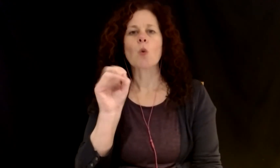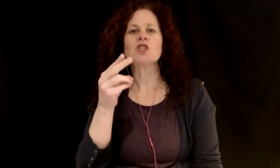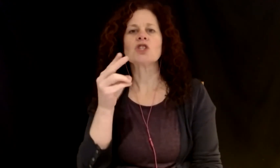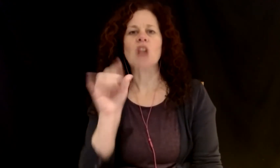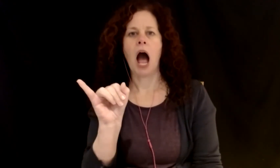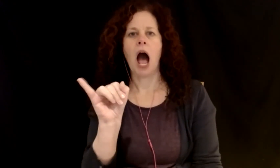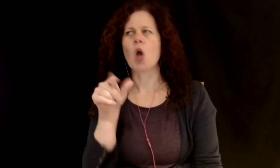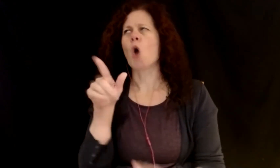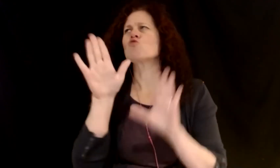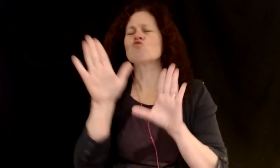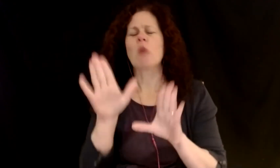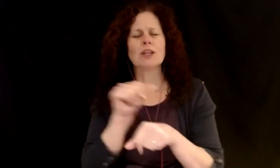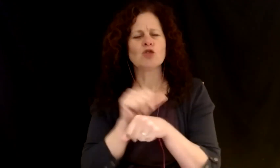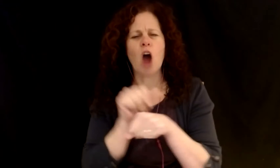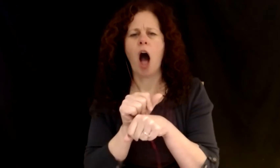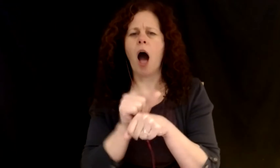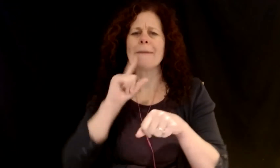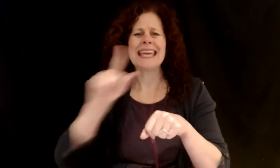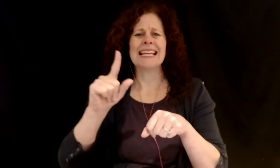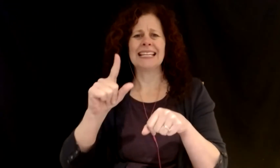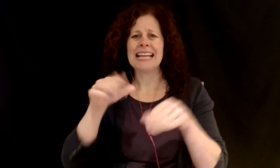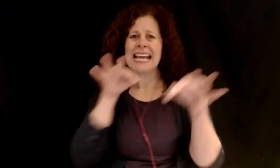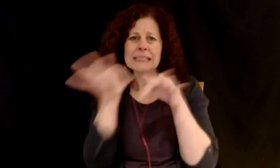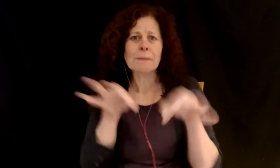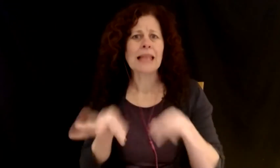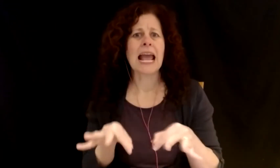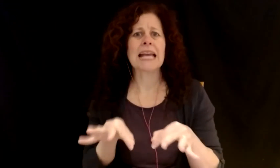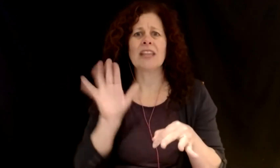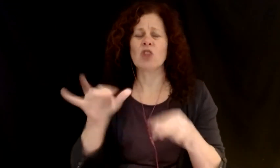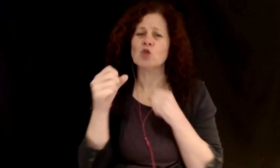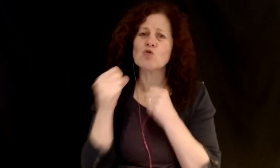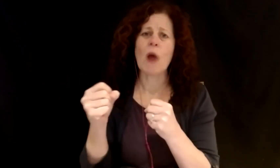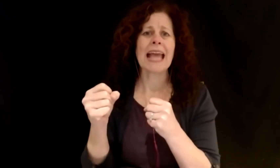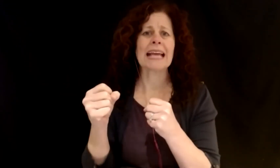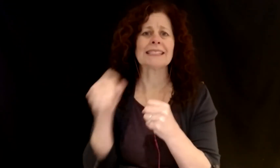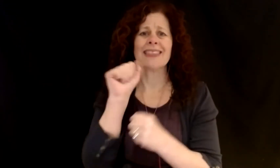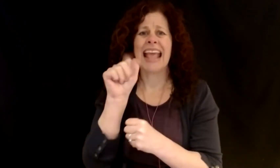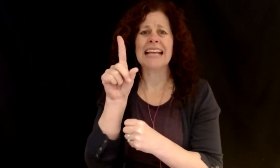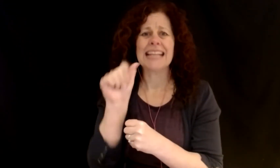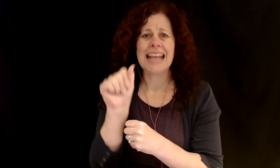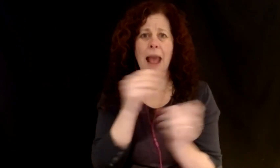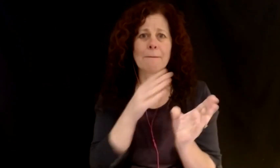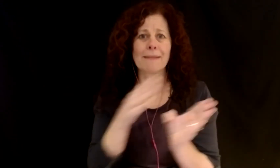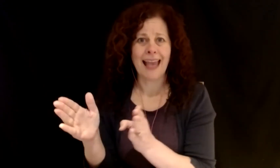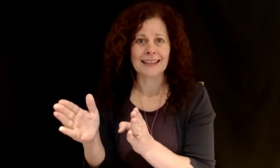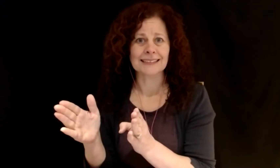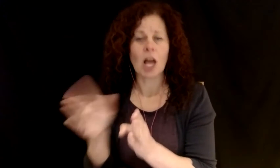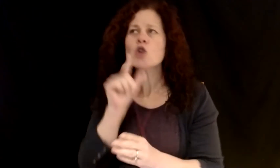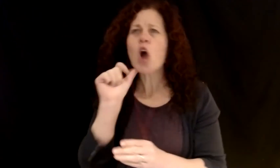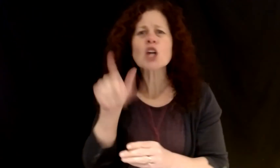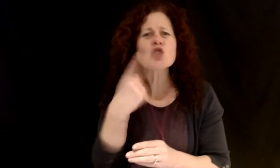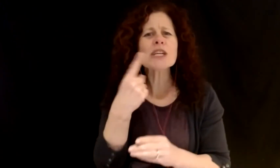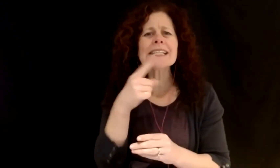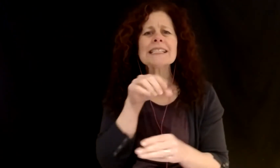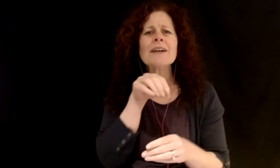the strengths and limitations of ADA transition plans on pedestrian infrastructure, but helping us